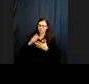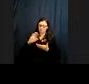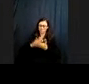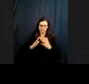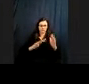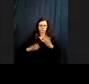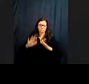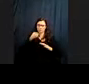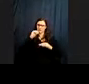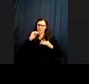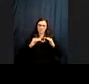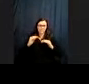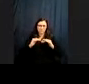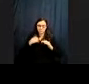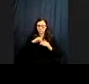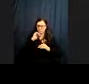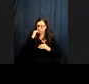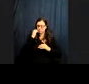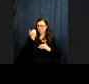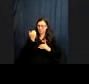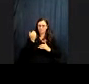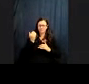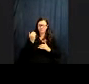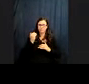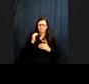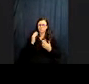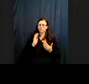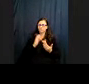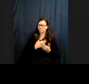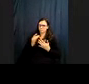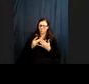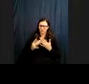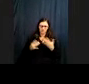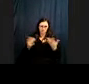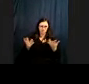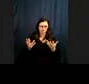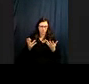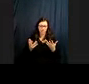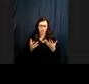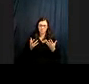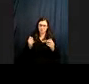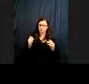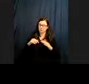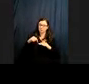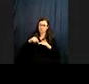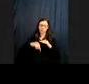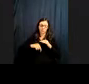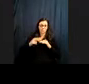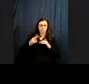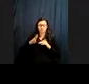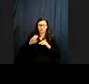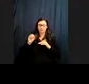we're ashamed. And what are our options? Go down under humus like a